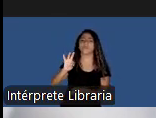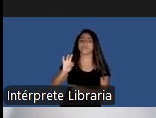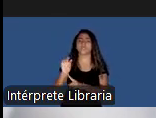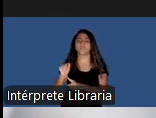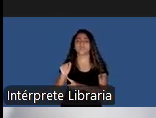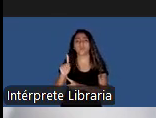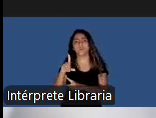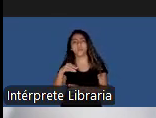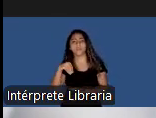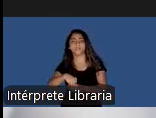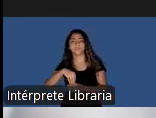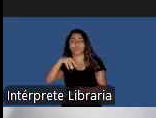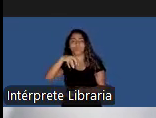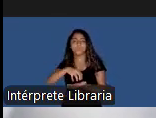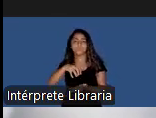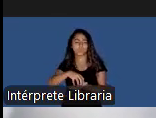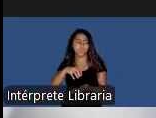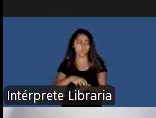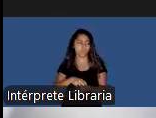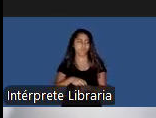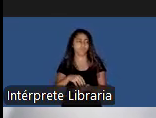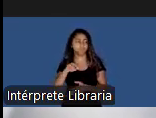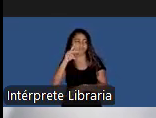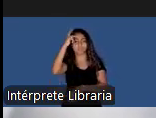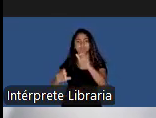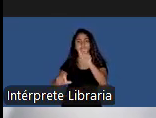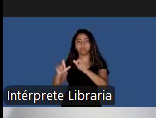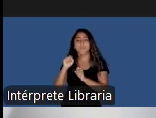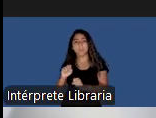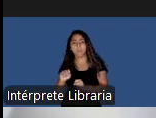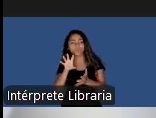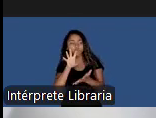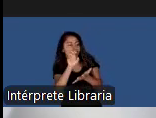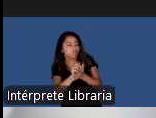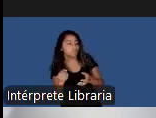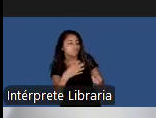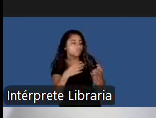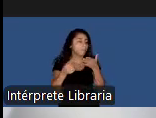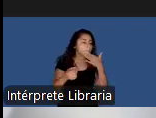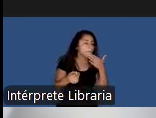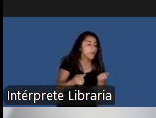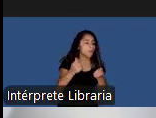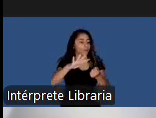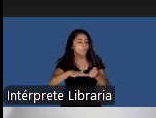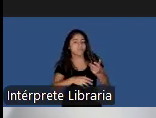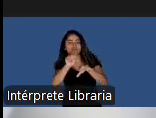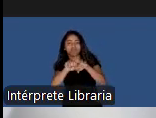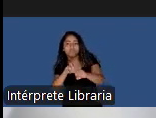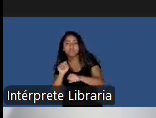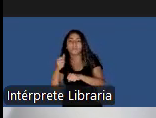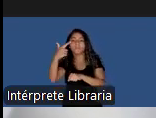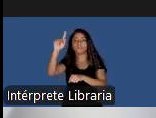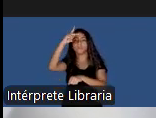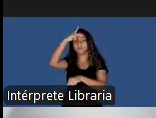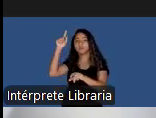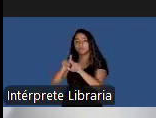social selling initiative in the CASH3 group. Users post and look for the best offerings for